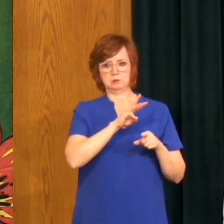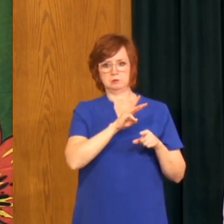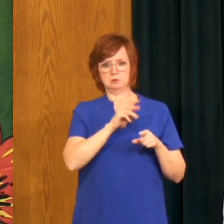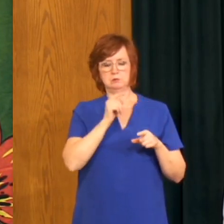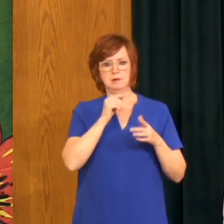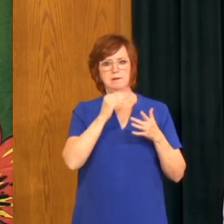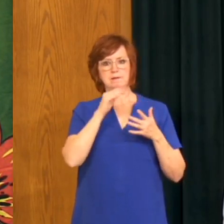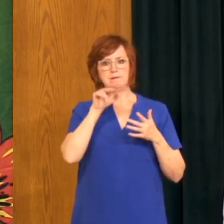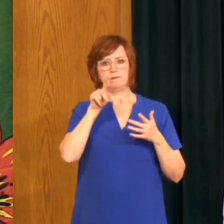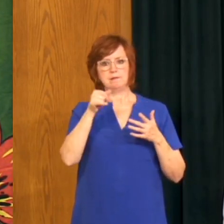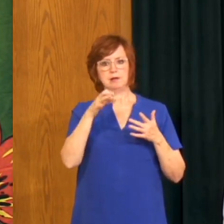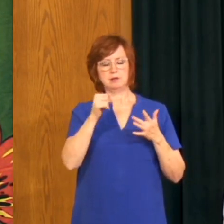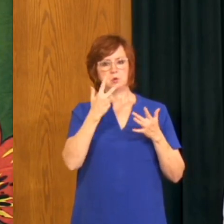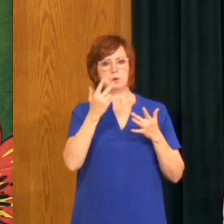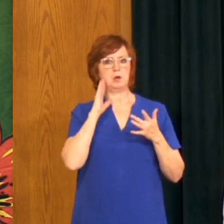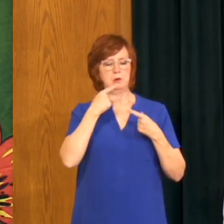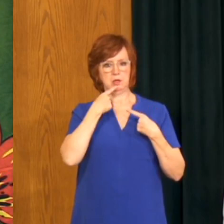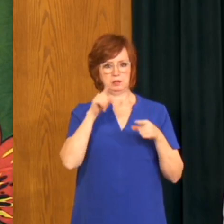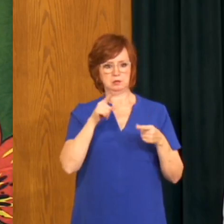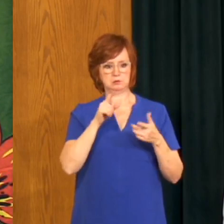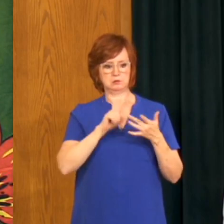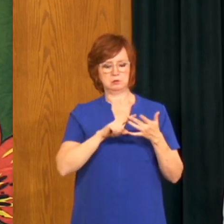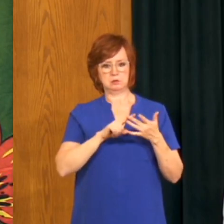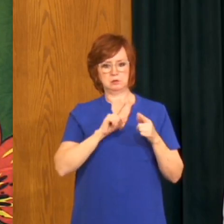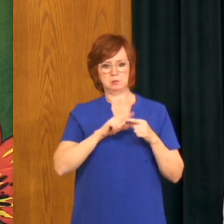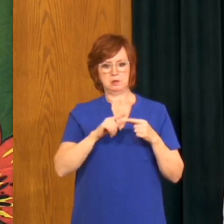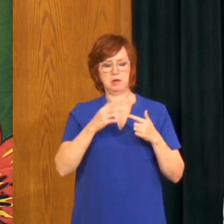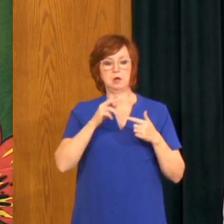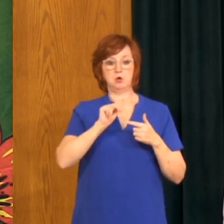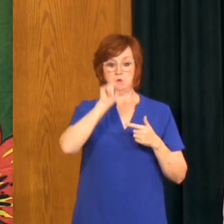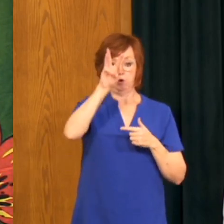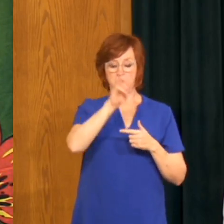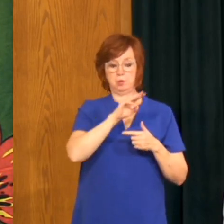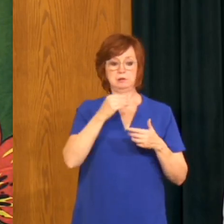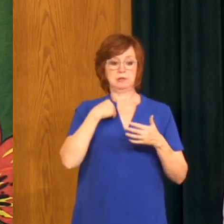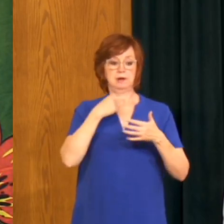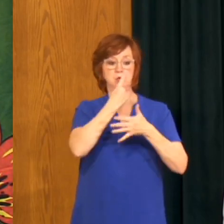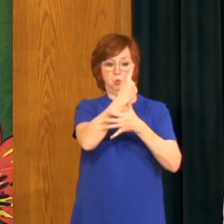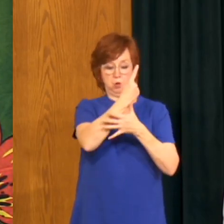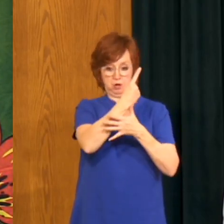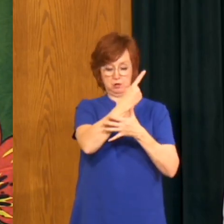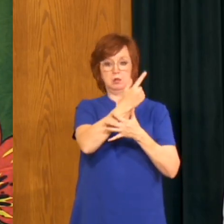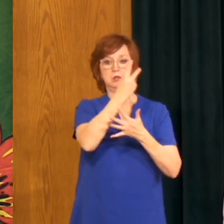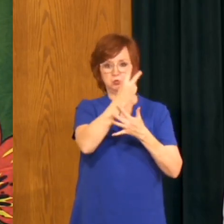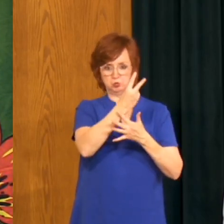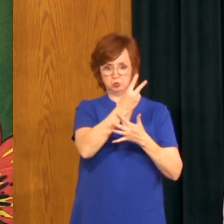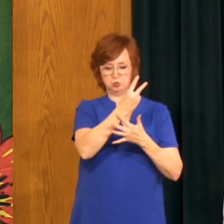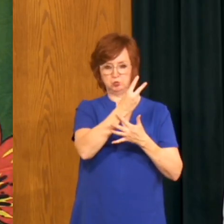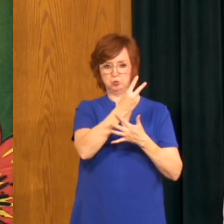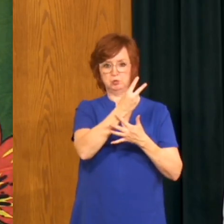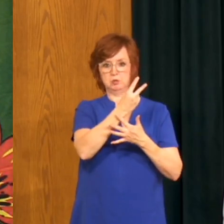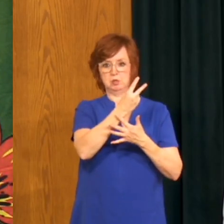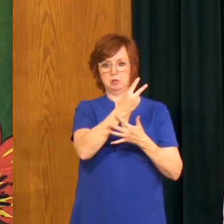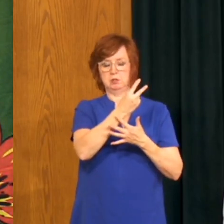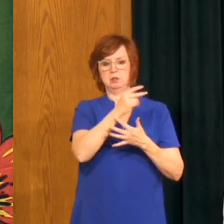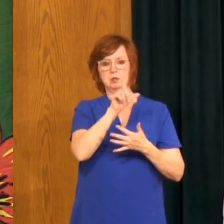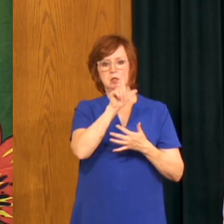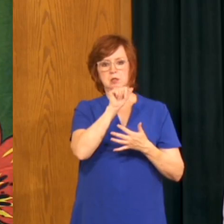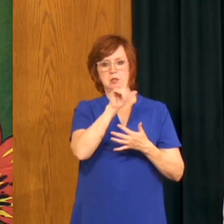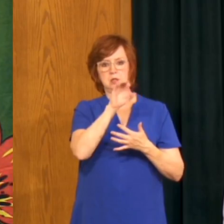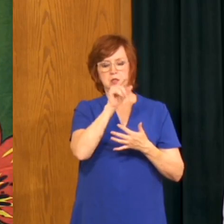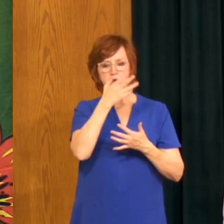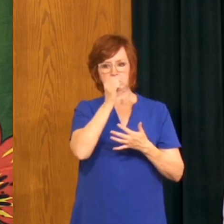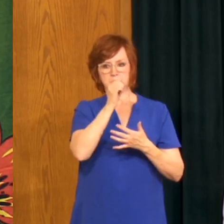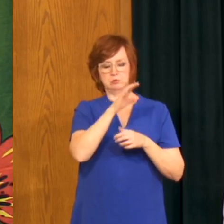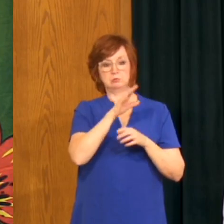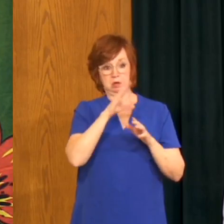we're very pleased to be moving forward with 1 and 2 in the northwestern region, in particular in La Loche. And I think I'd take the opportunity